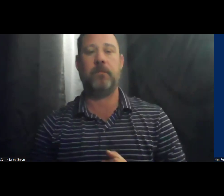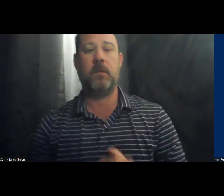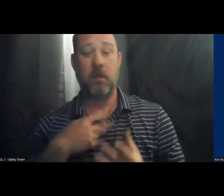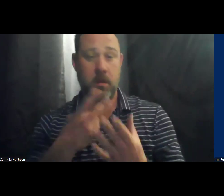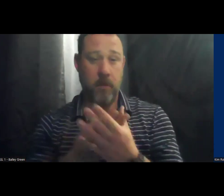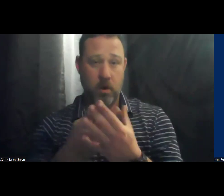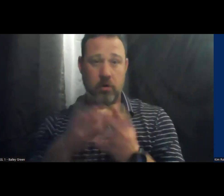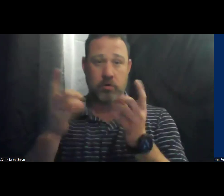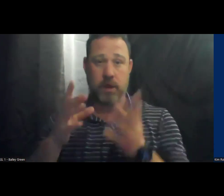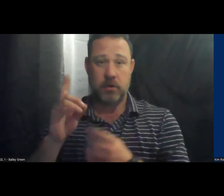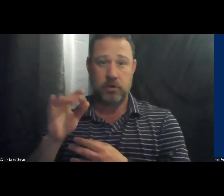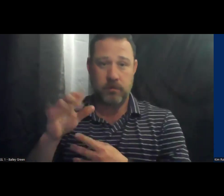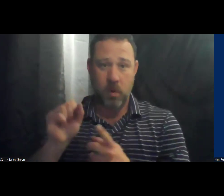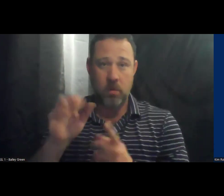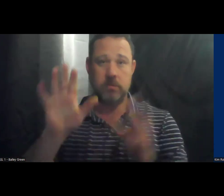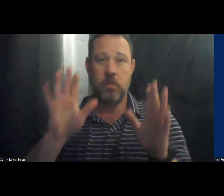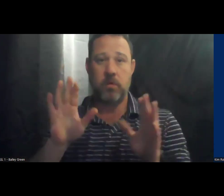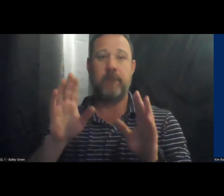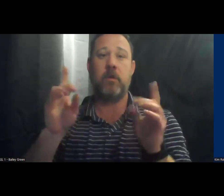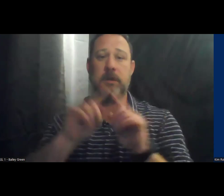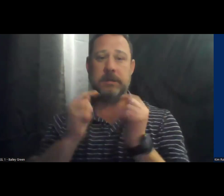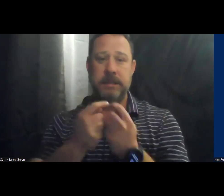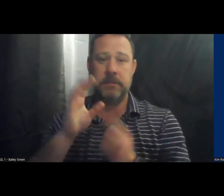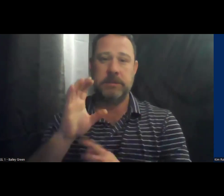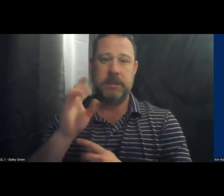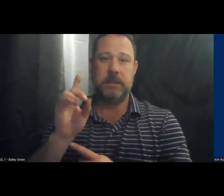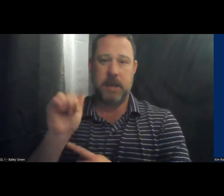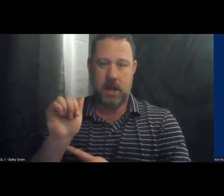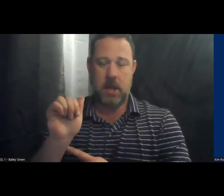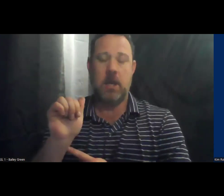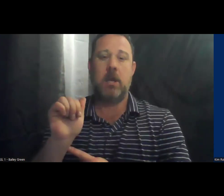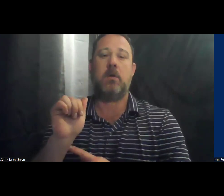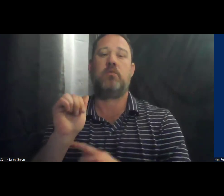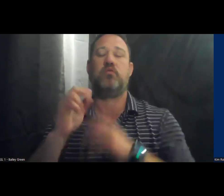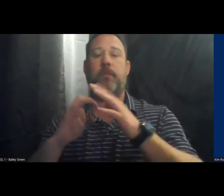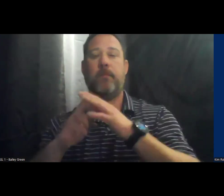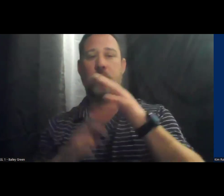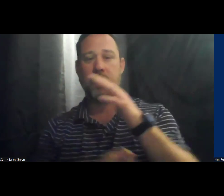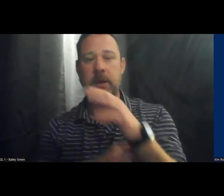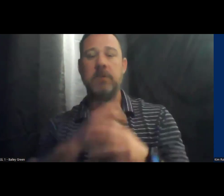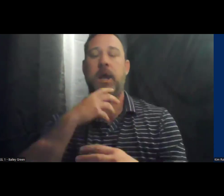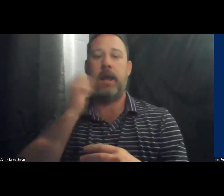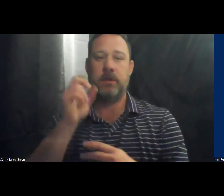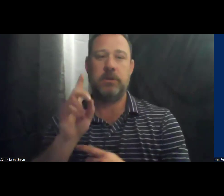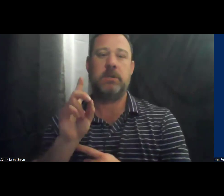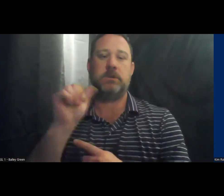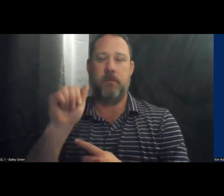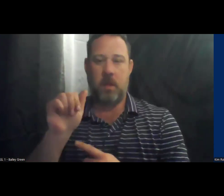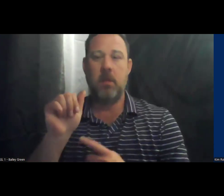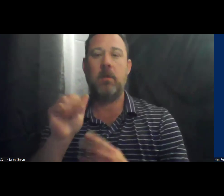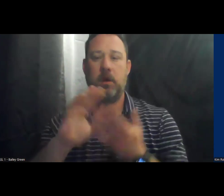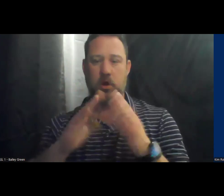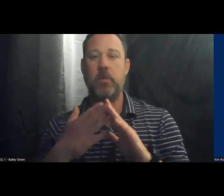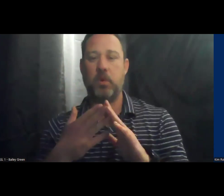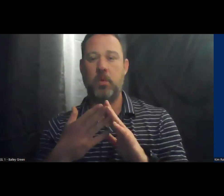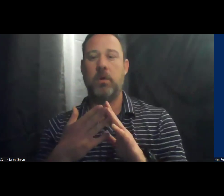Director DeMorris and her fantastic team at CDA to really bridge the aging and disability communities